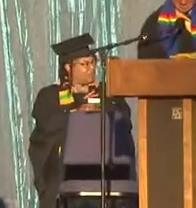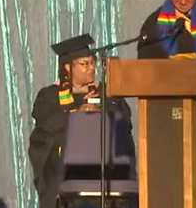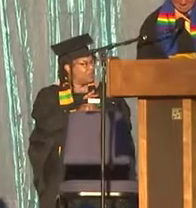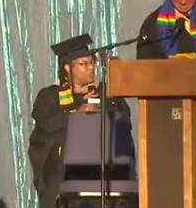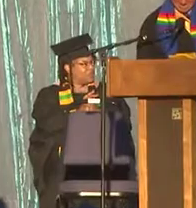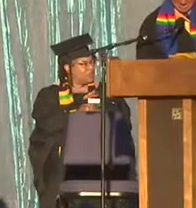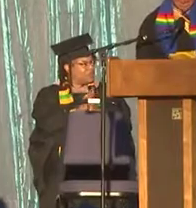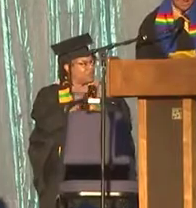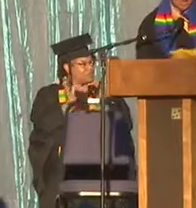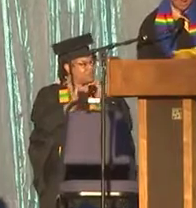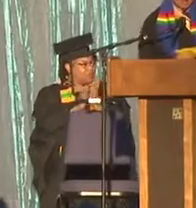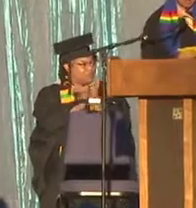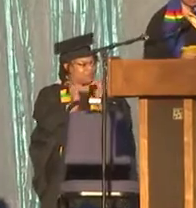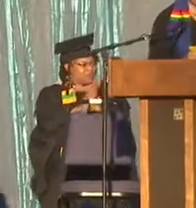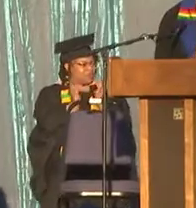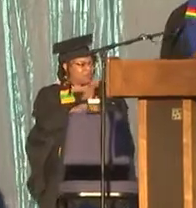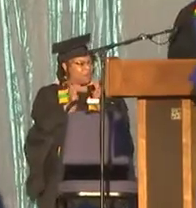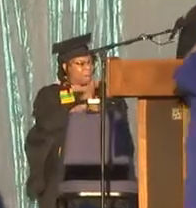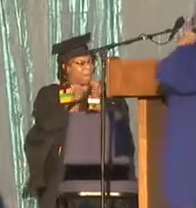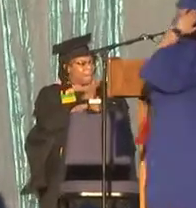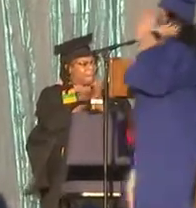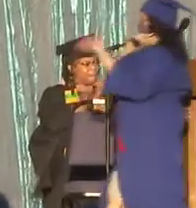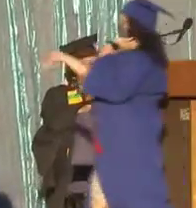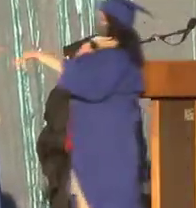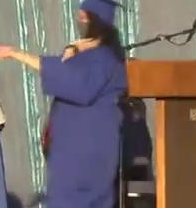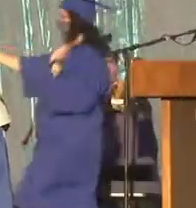Chelsea King, with honors.